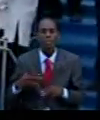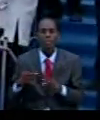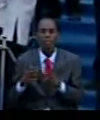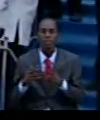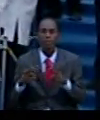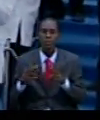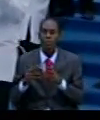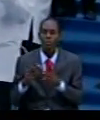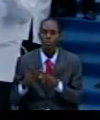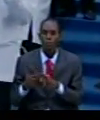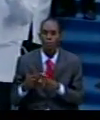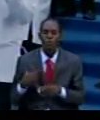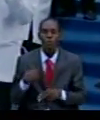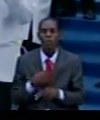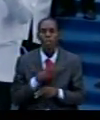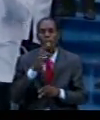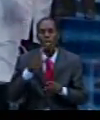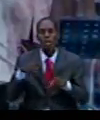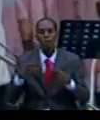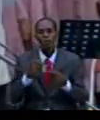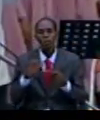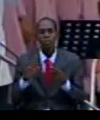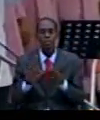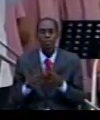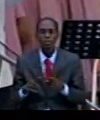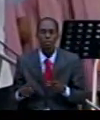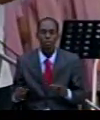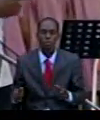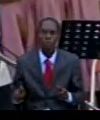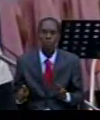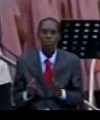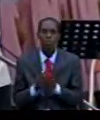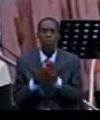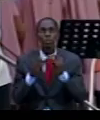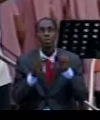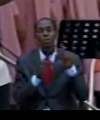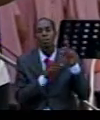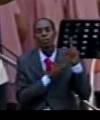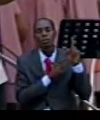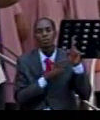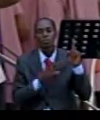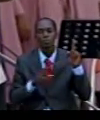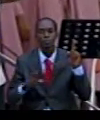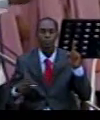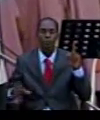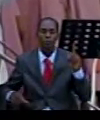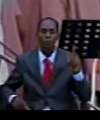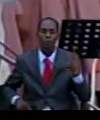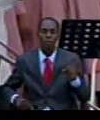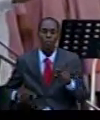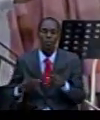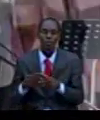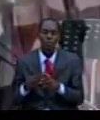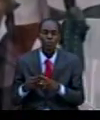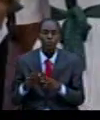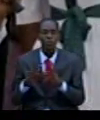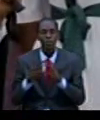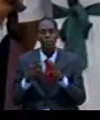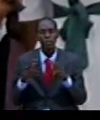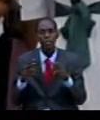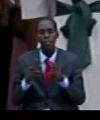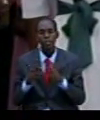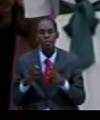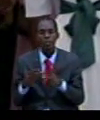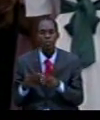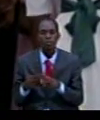soon. We are going to meet the Lord soon and very soon. Soon and